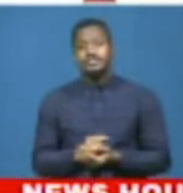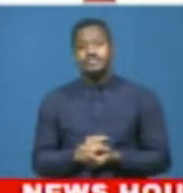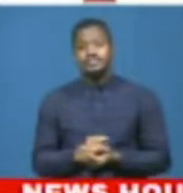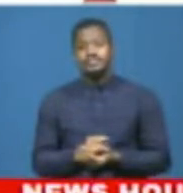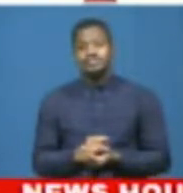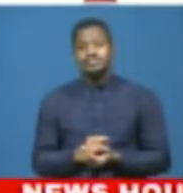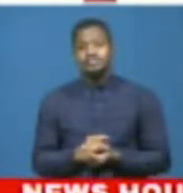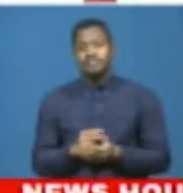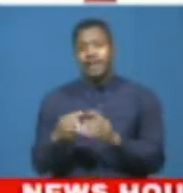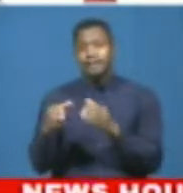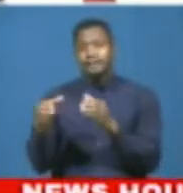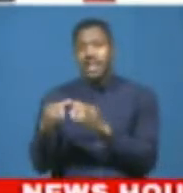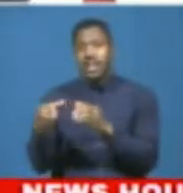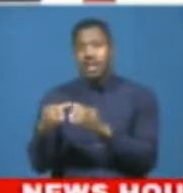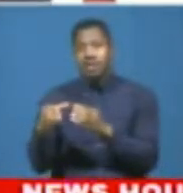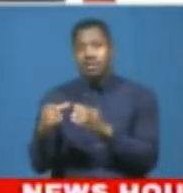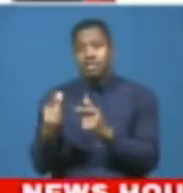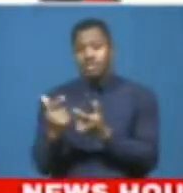The minority in parliament